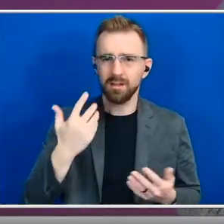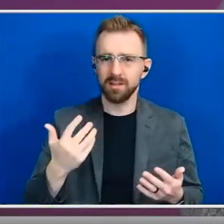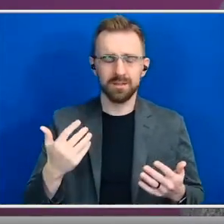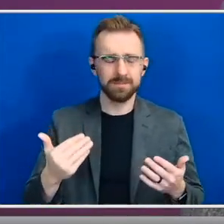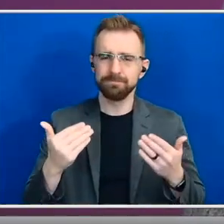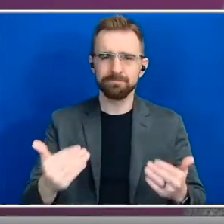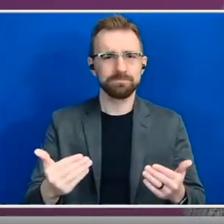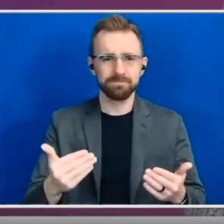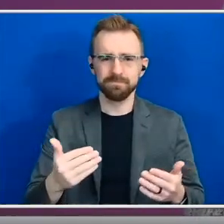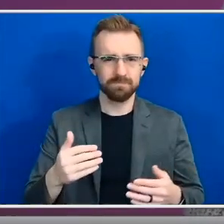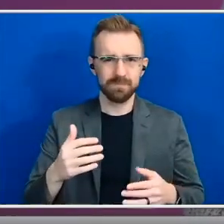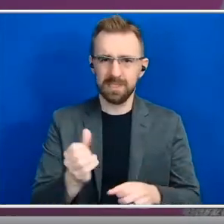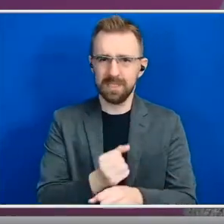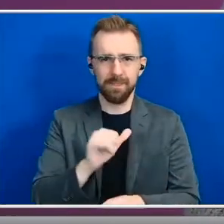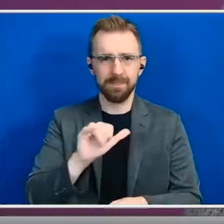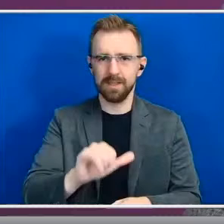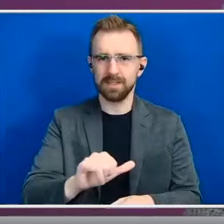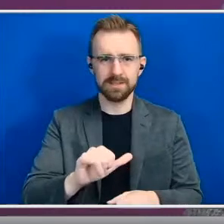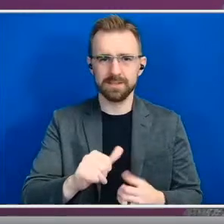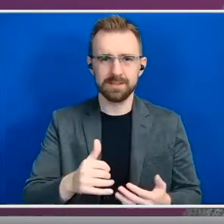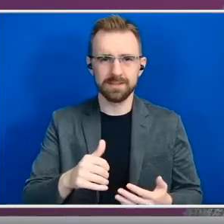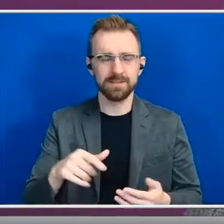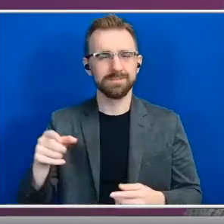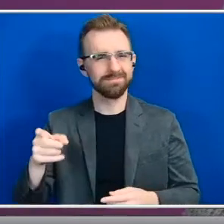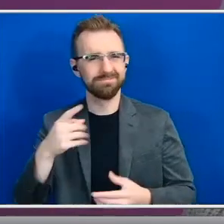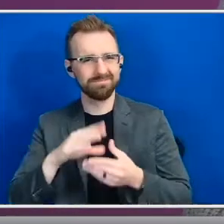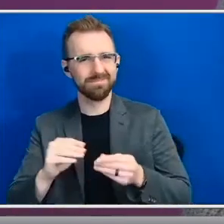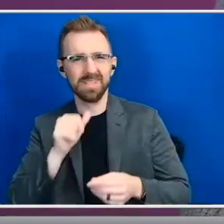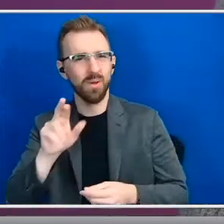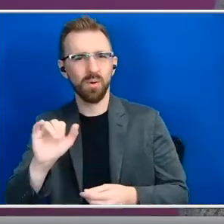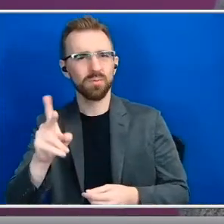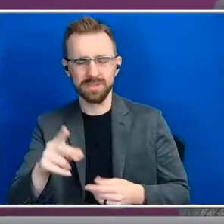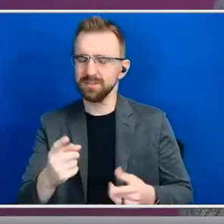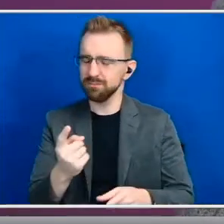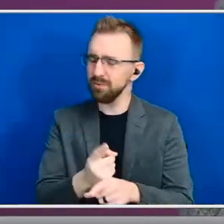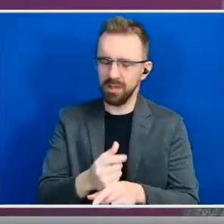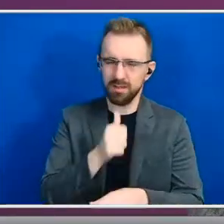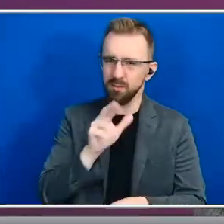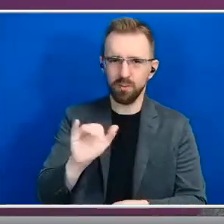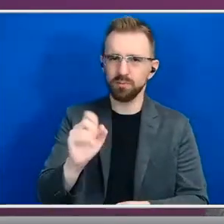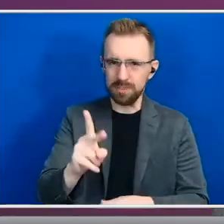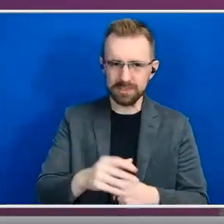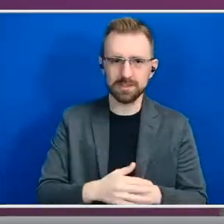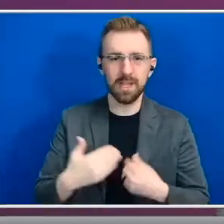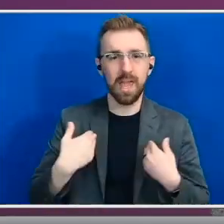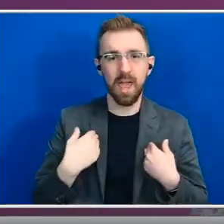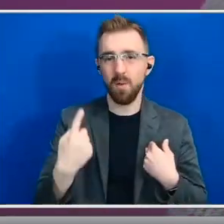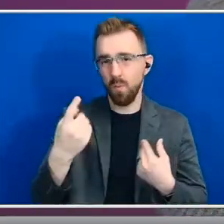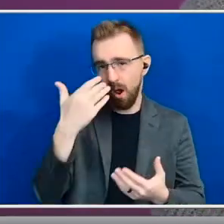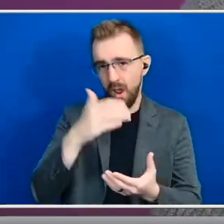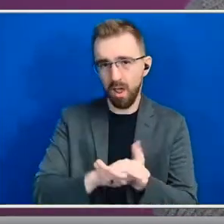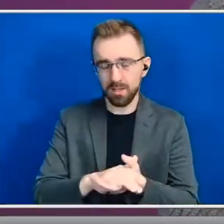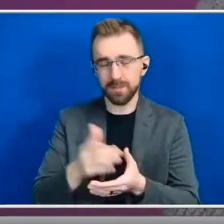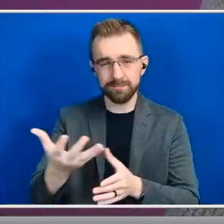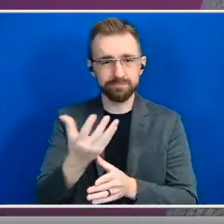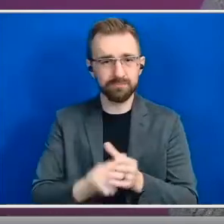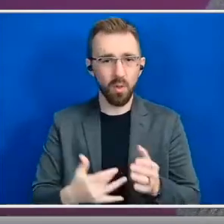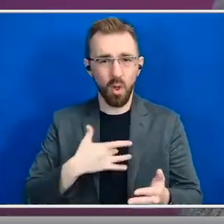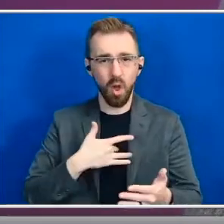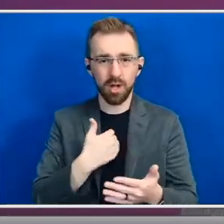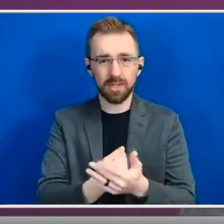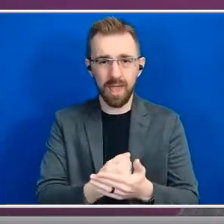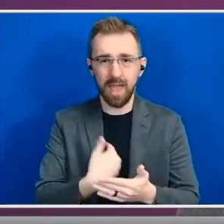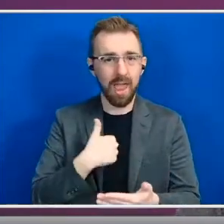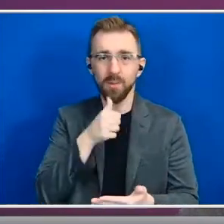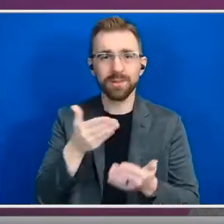get this. Don't risk it. No, you know, I mean, I had one husband die of a heart attack that I wasn't there,